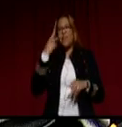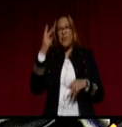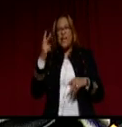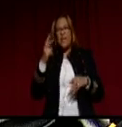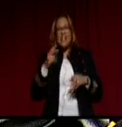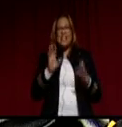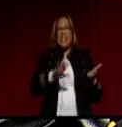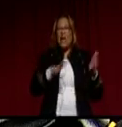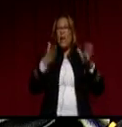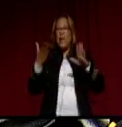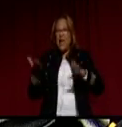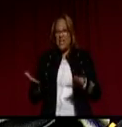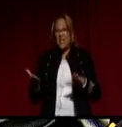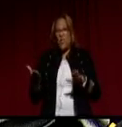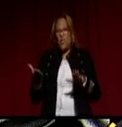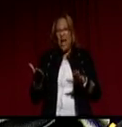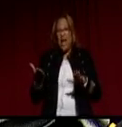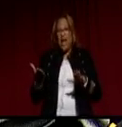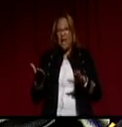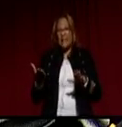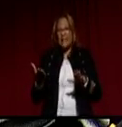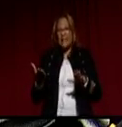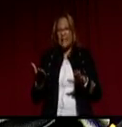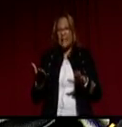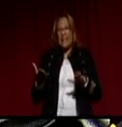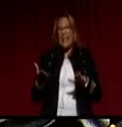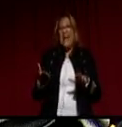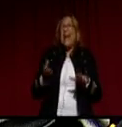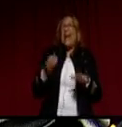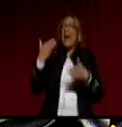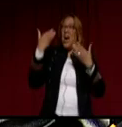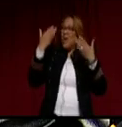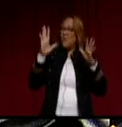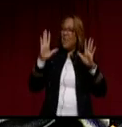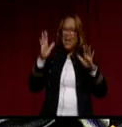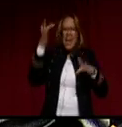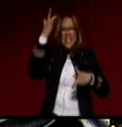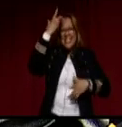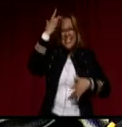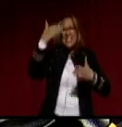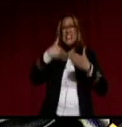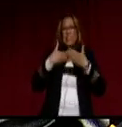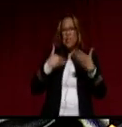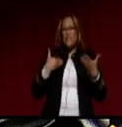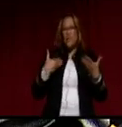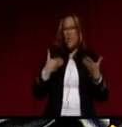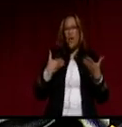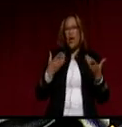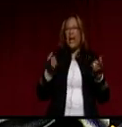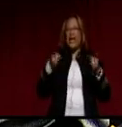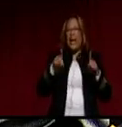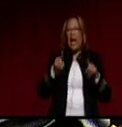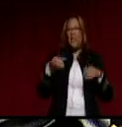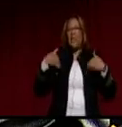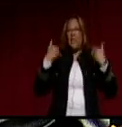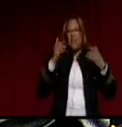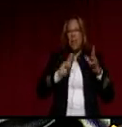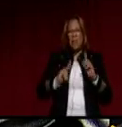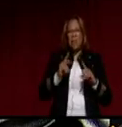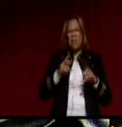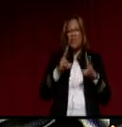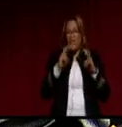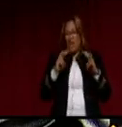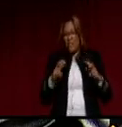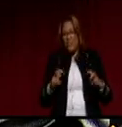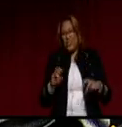passing away are people who have some underlying medical condition most of the time. It can happen in young people. We're still trying to figure